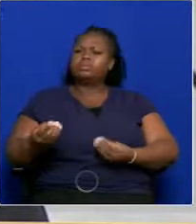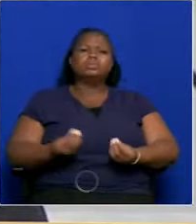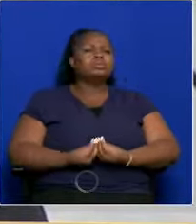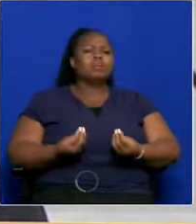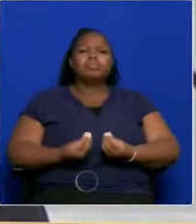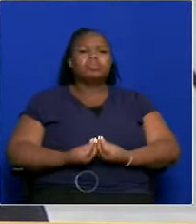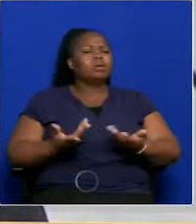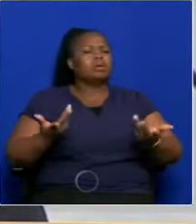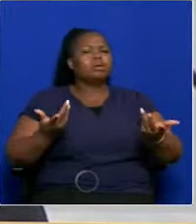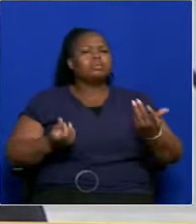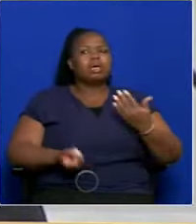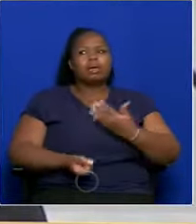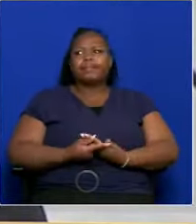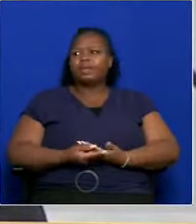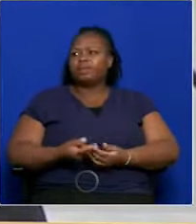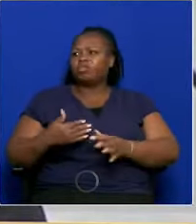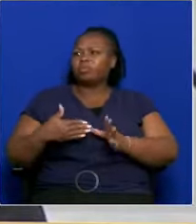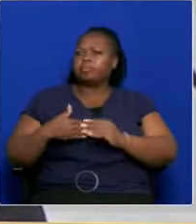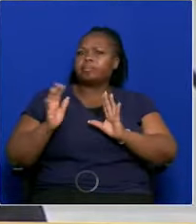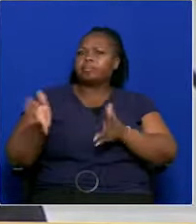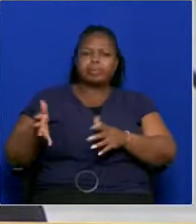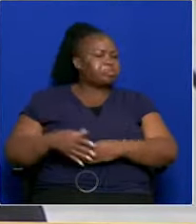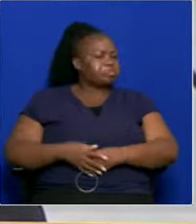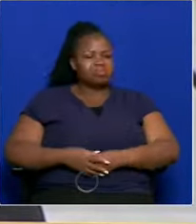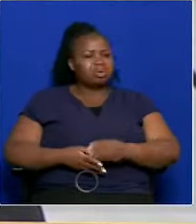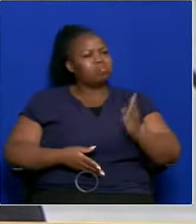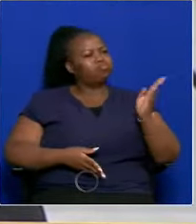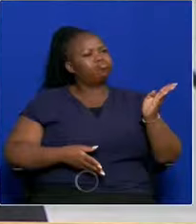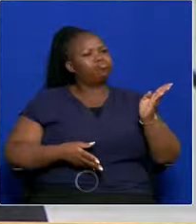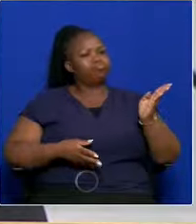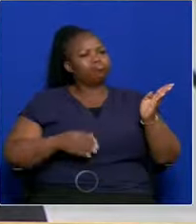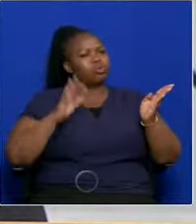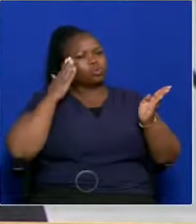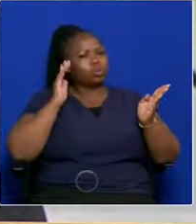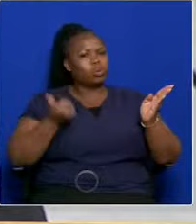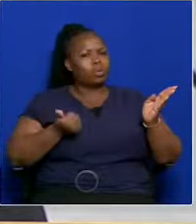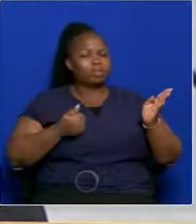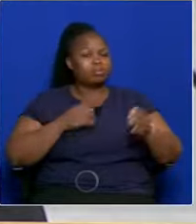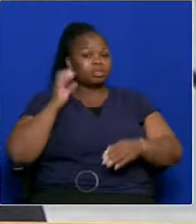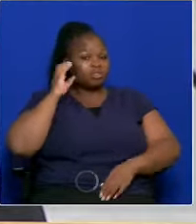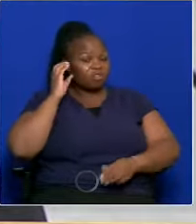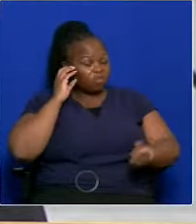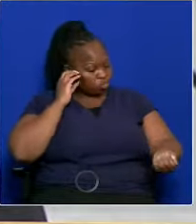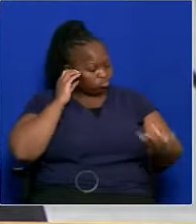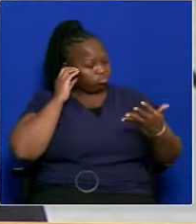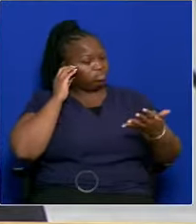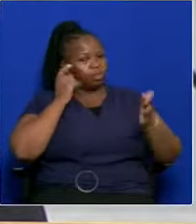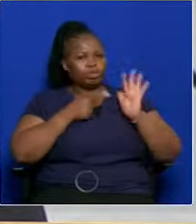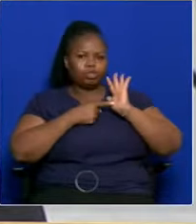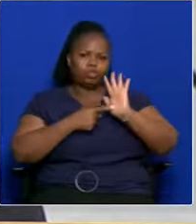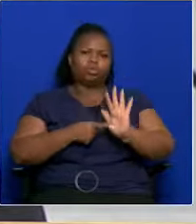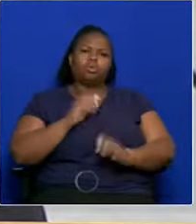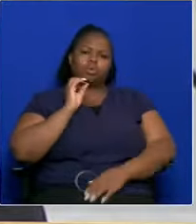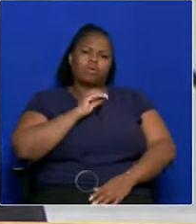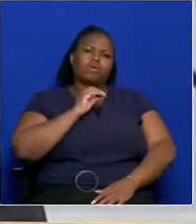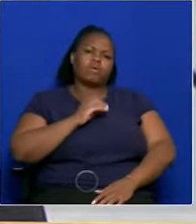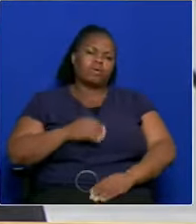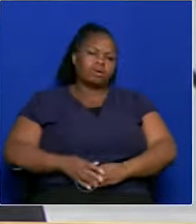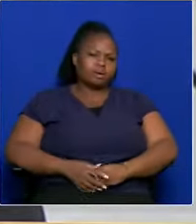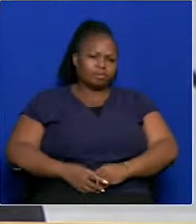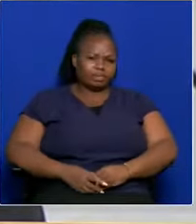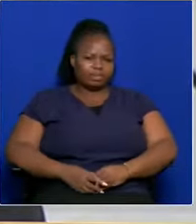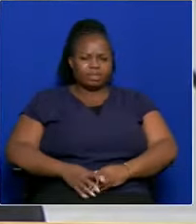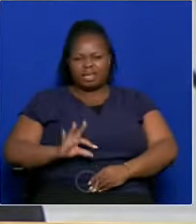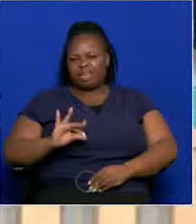between members only. It is there. If I can open my phone, I can also show it will be there. It exists on daily basis. It is